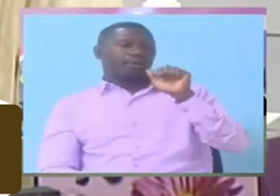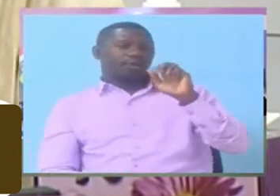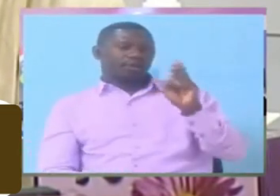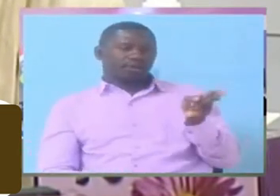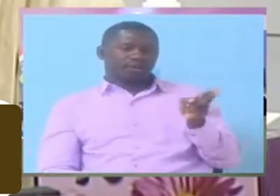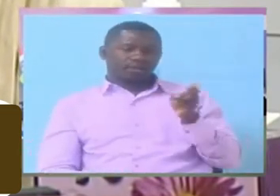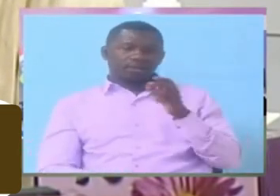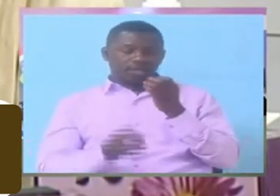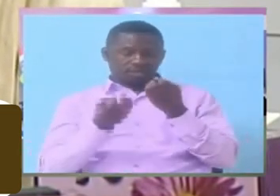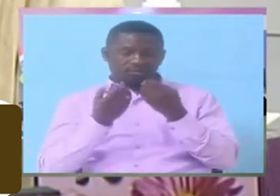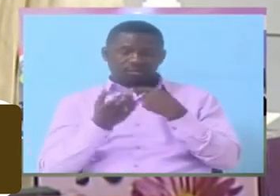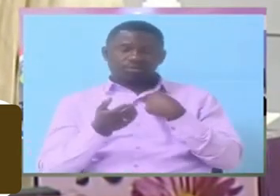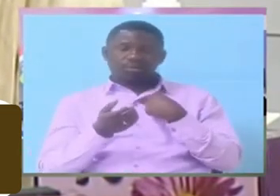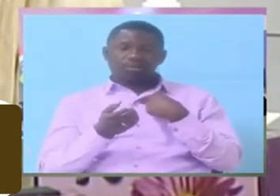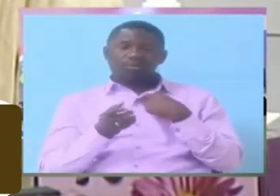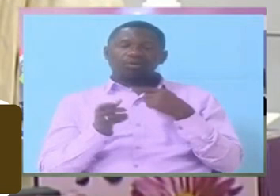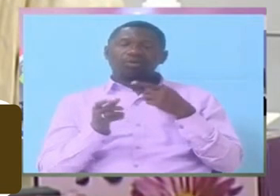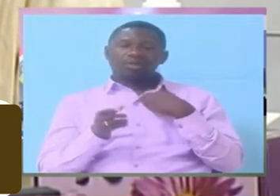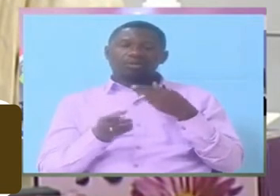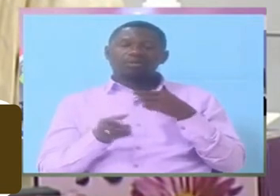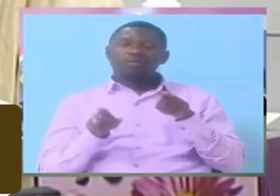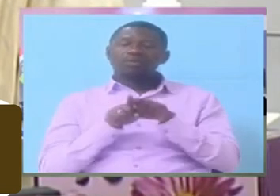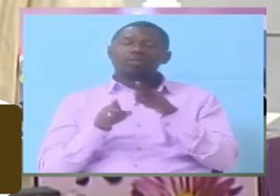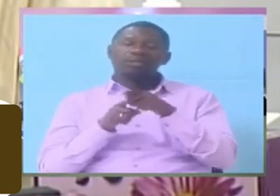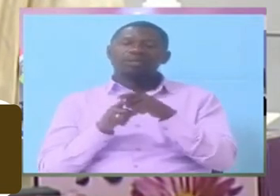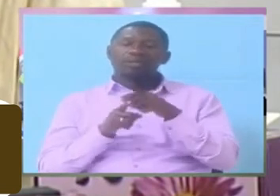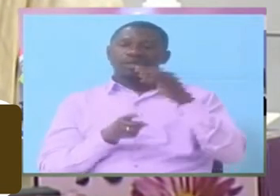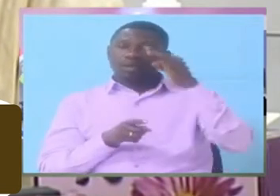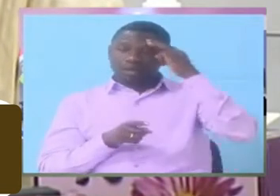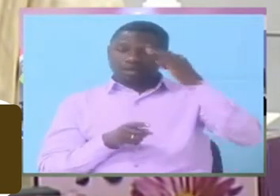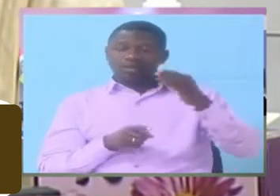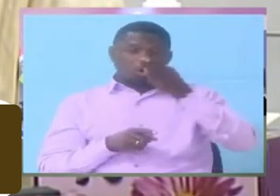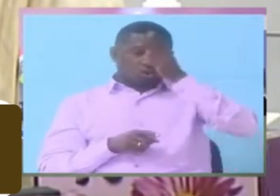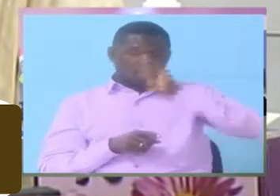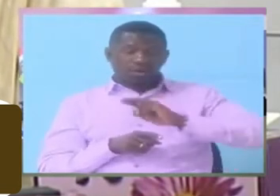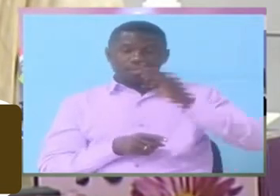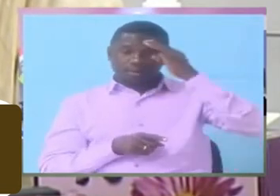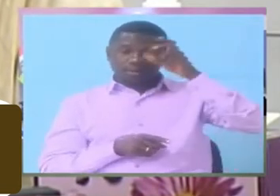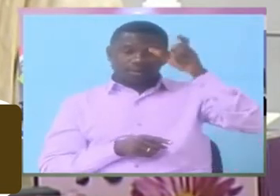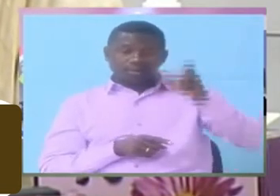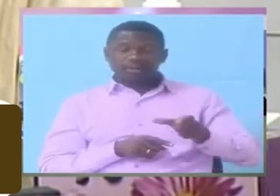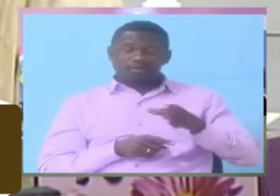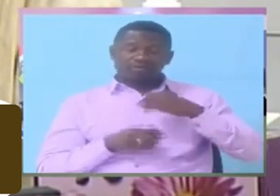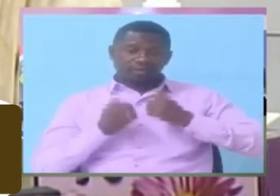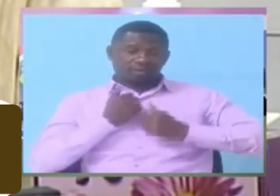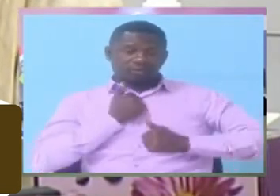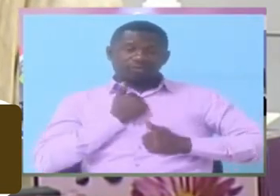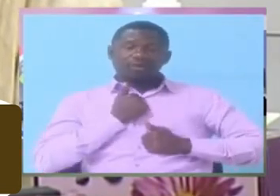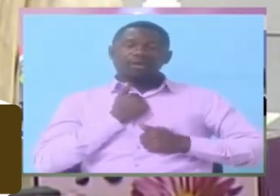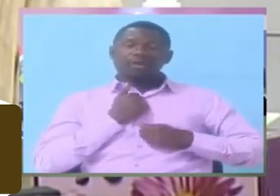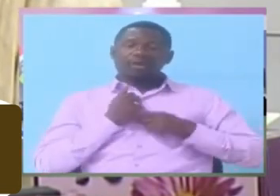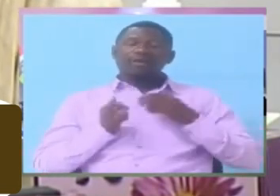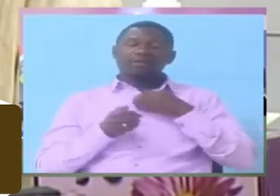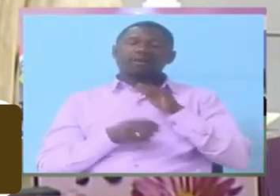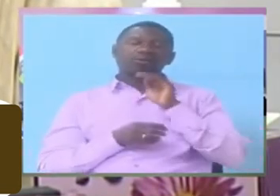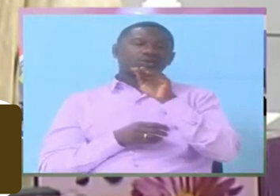Honorable Minister. Molem nyenti birim ba ko nyen ko be Honorable Minister bul. I consulted the IG Sabaji.